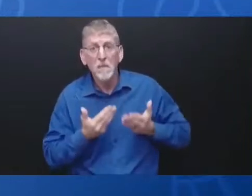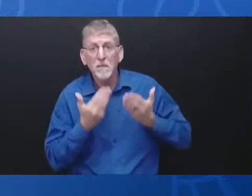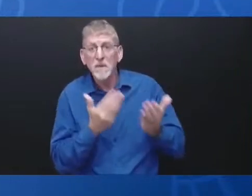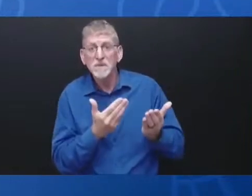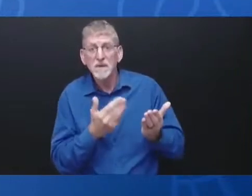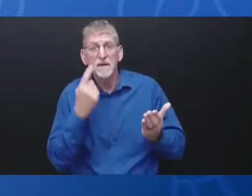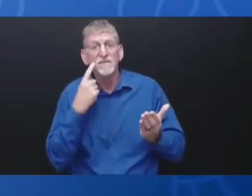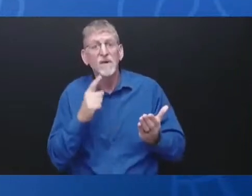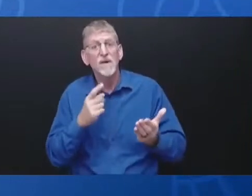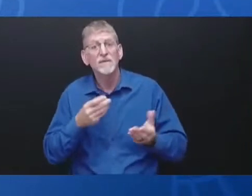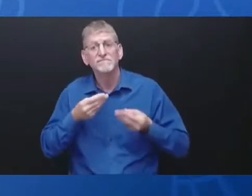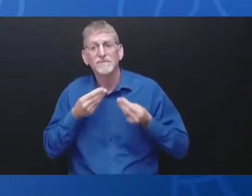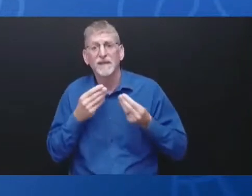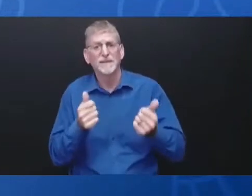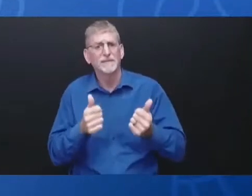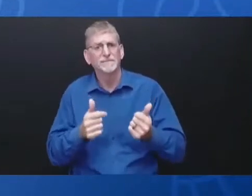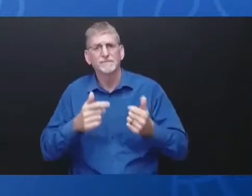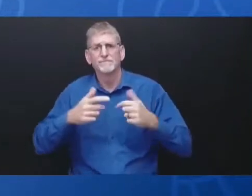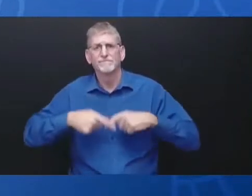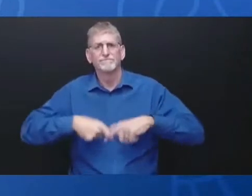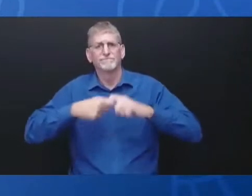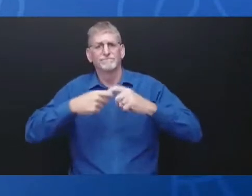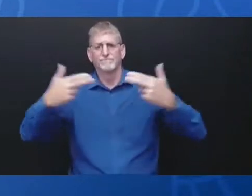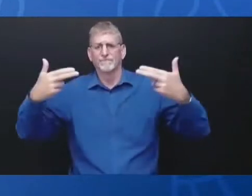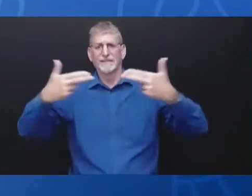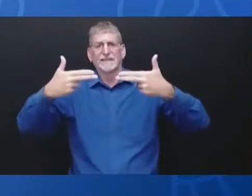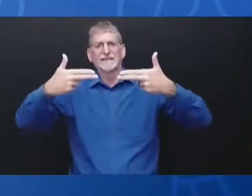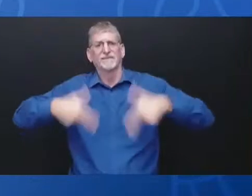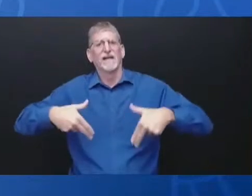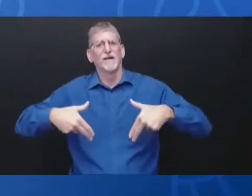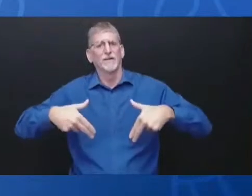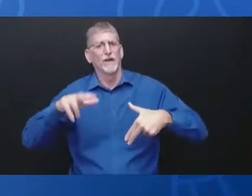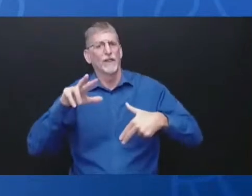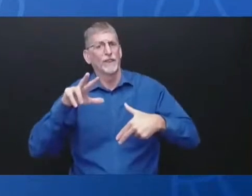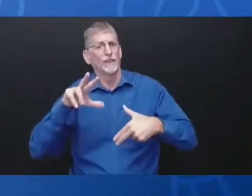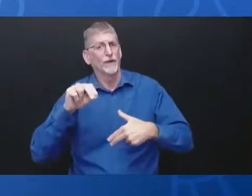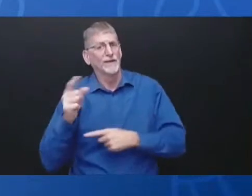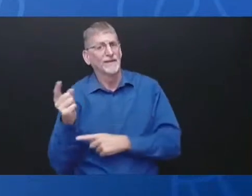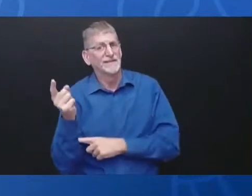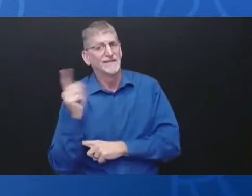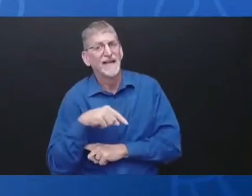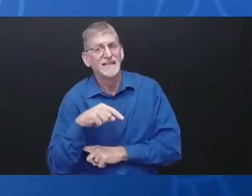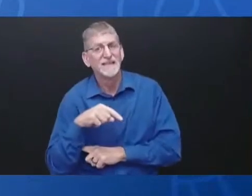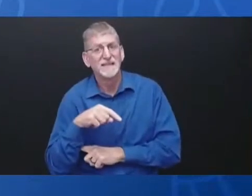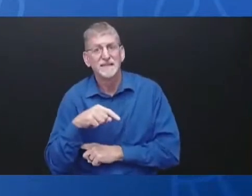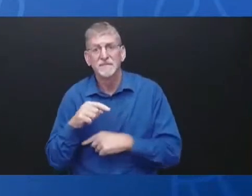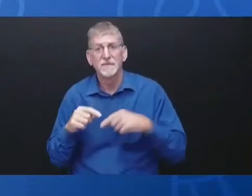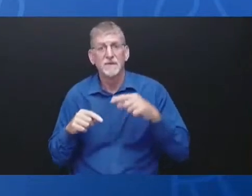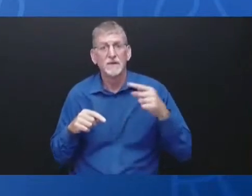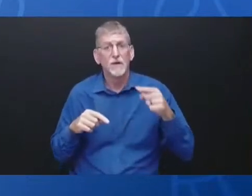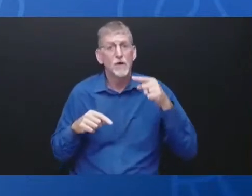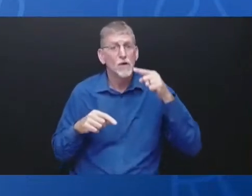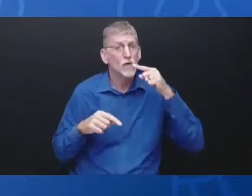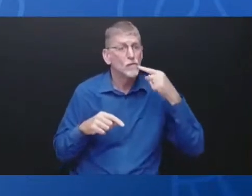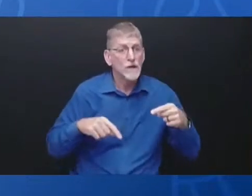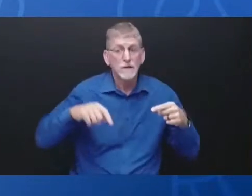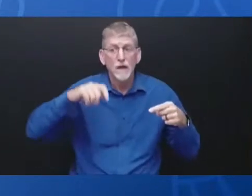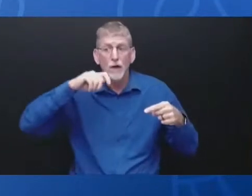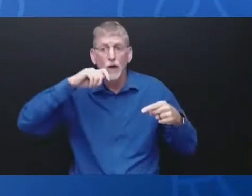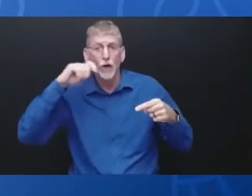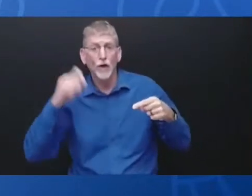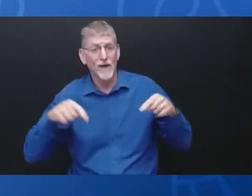the Russia-Ukraine conflict. The ball is now in Russia's court, and even more advances have been made